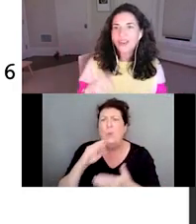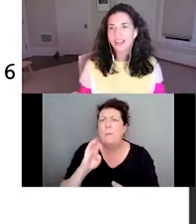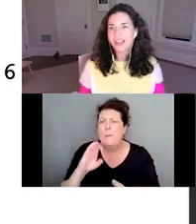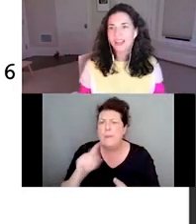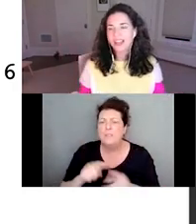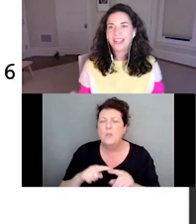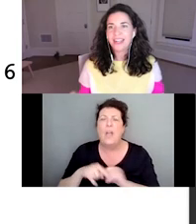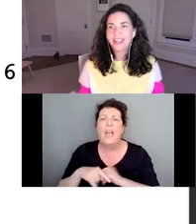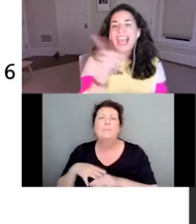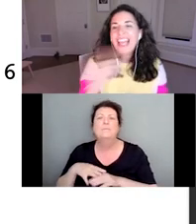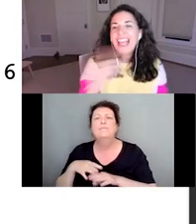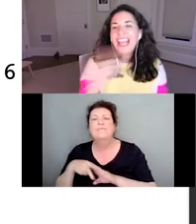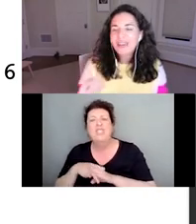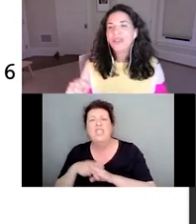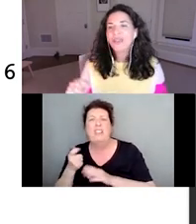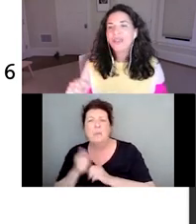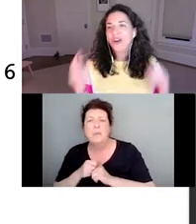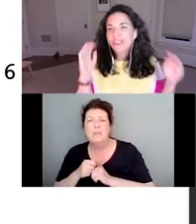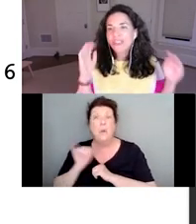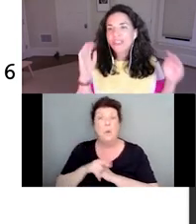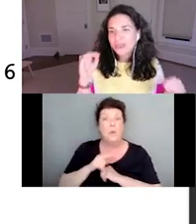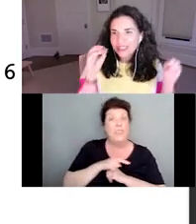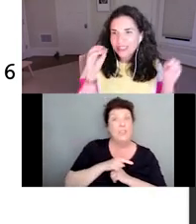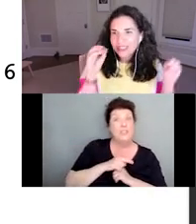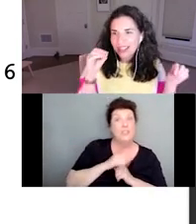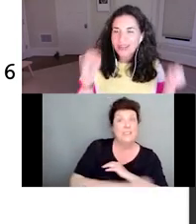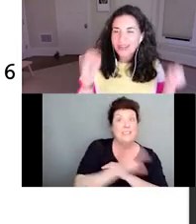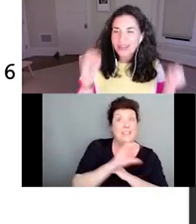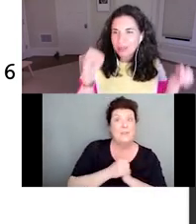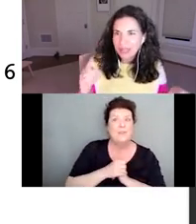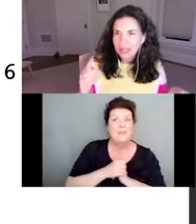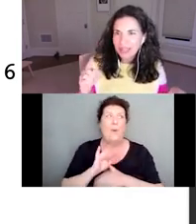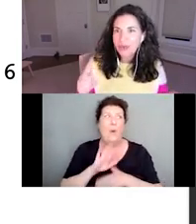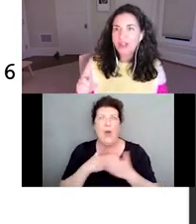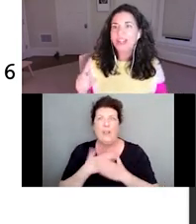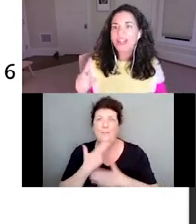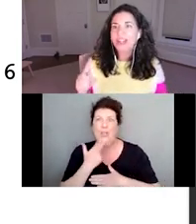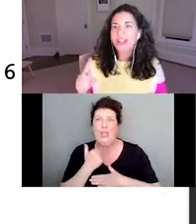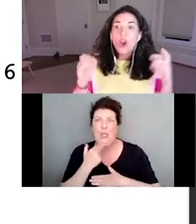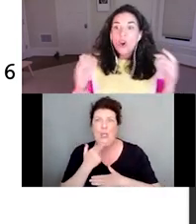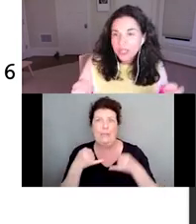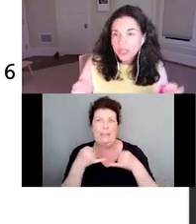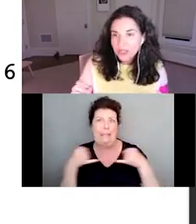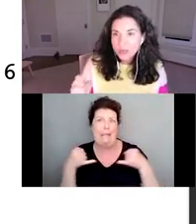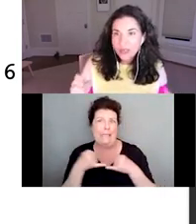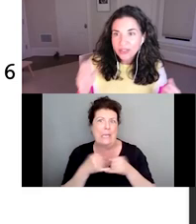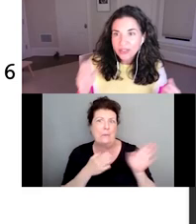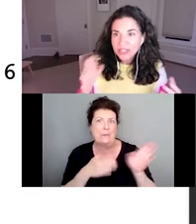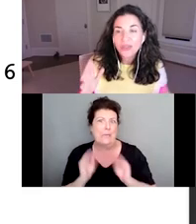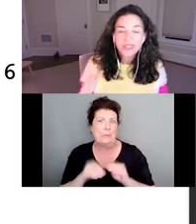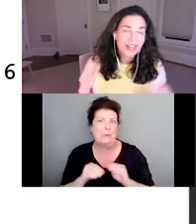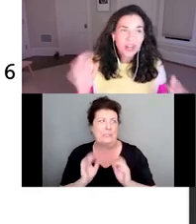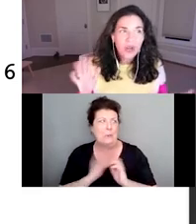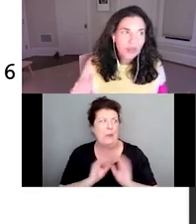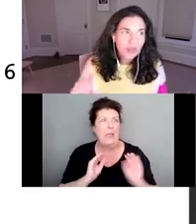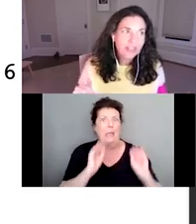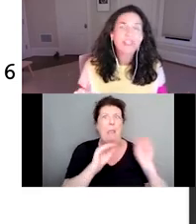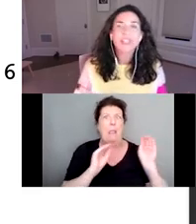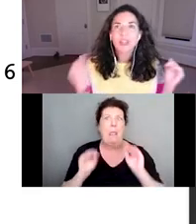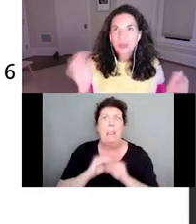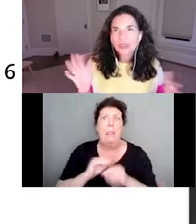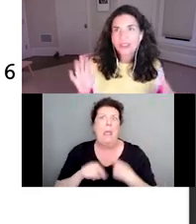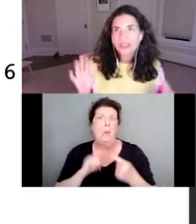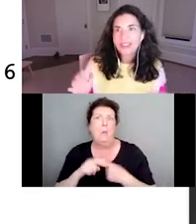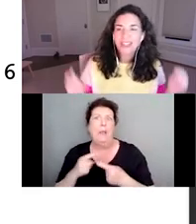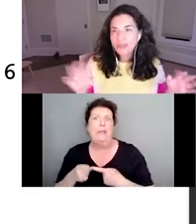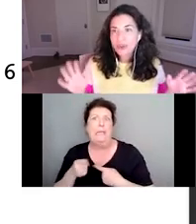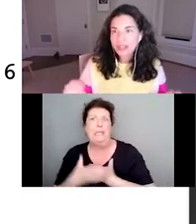Hey, here are all the slug lines and Hey, here are the cute, all the cute little lines that I was planning to put. And like, Ooh, here's the one of your chokes. And I know how that's